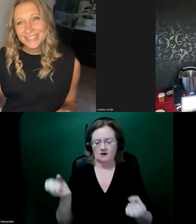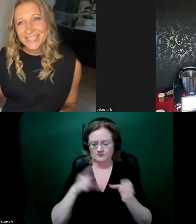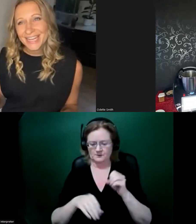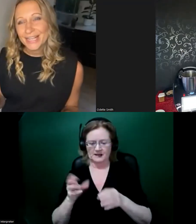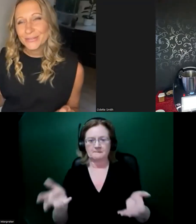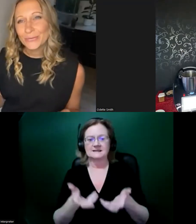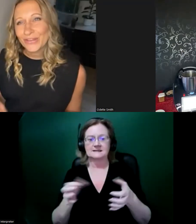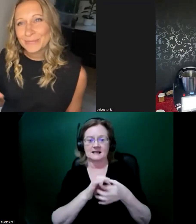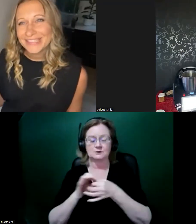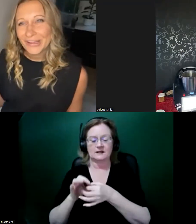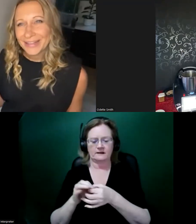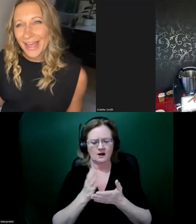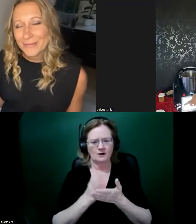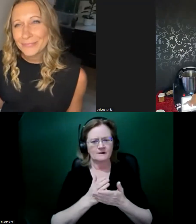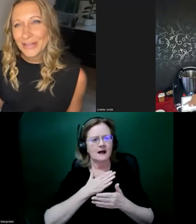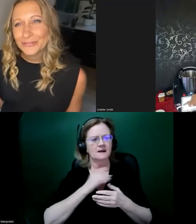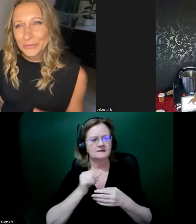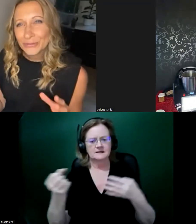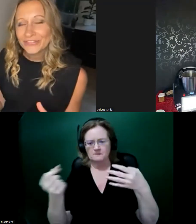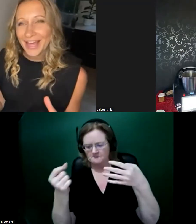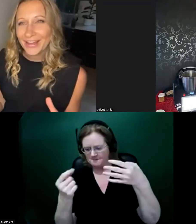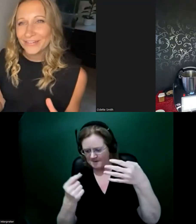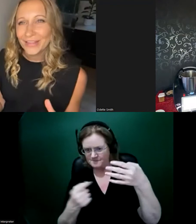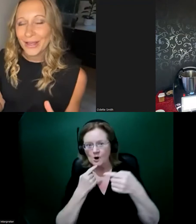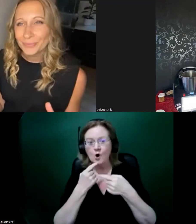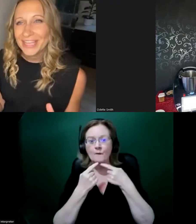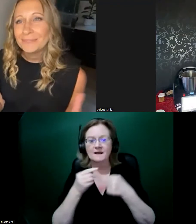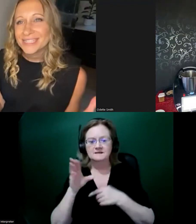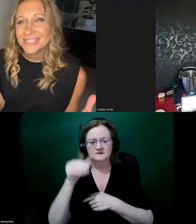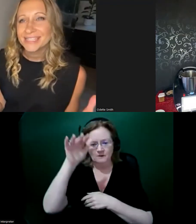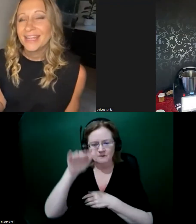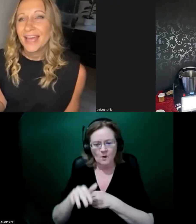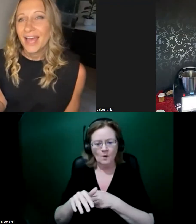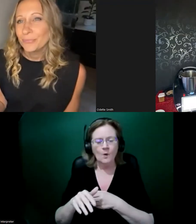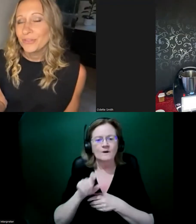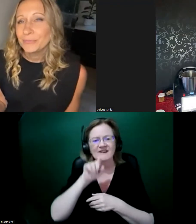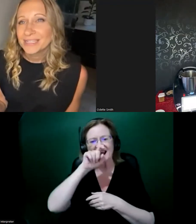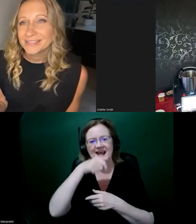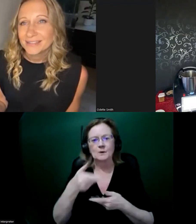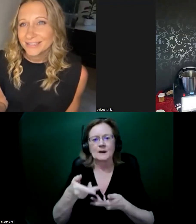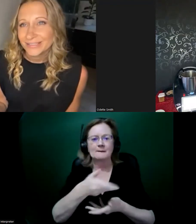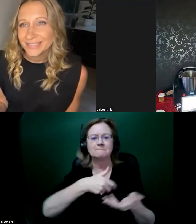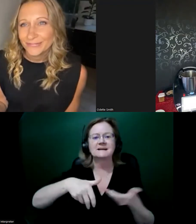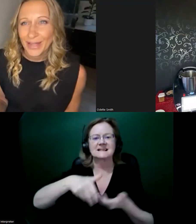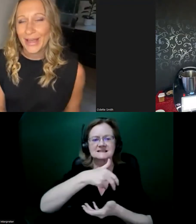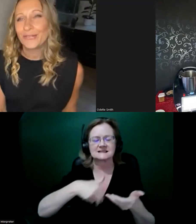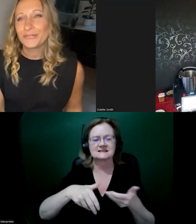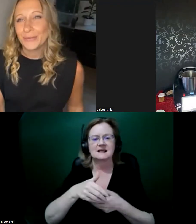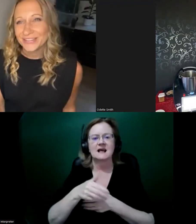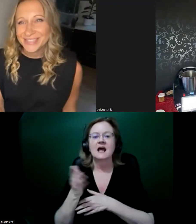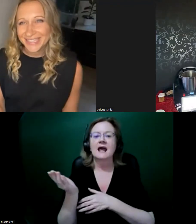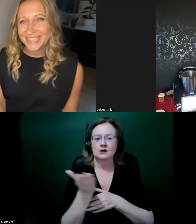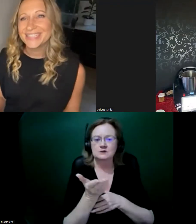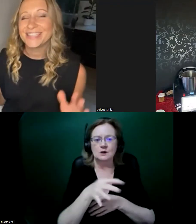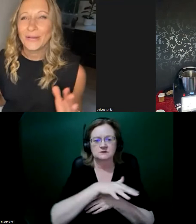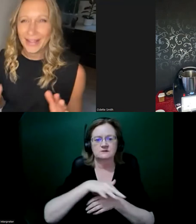loving seeing is all the comments popping up from all of our Kiwi mixers, Thermomix consultants far now throughout